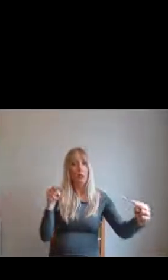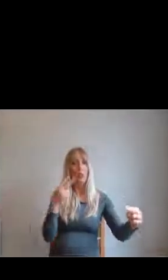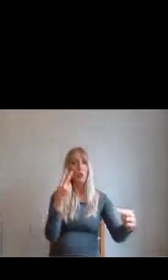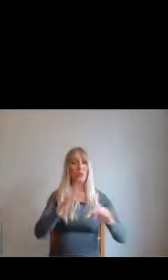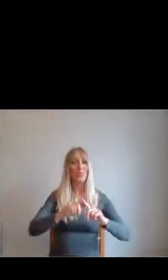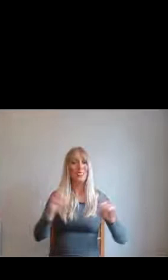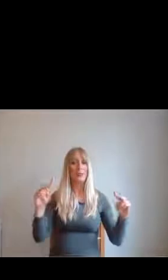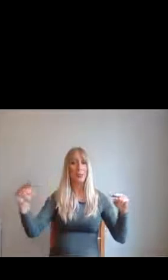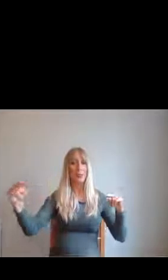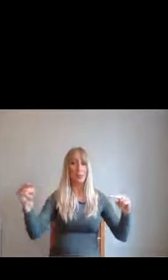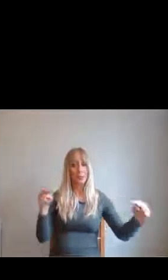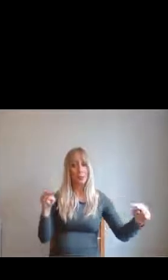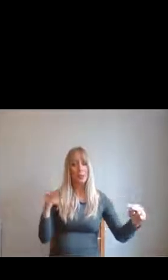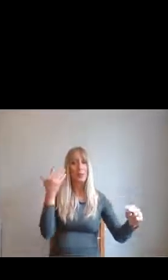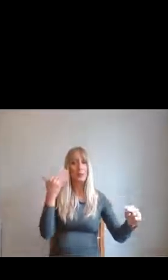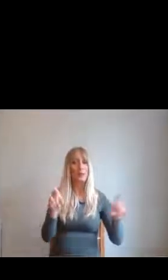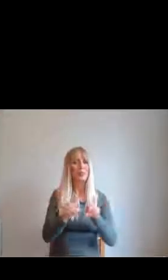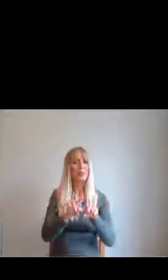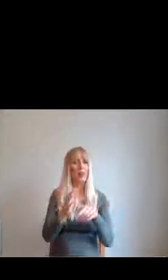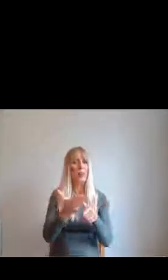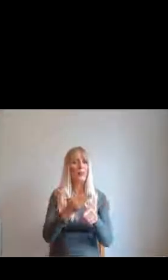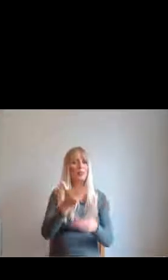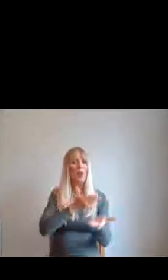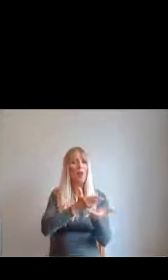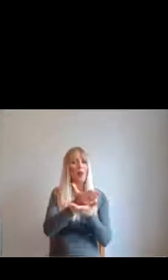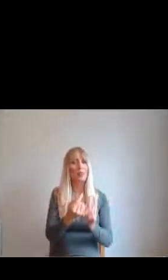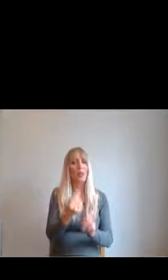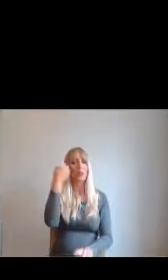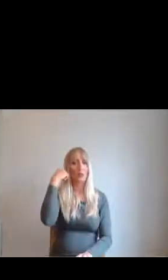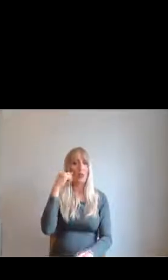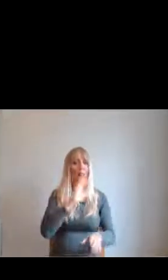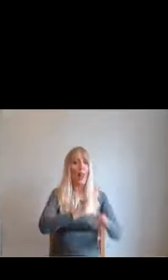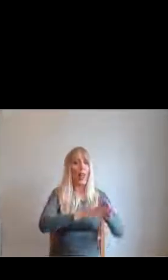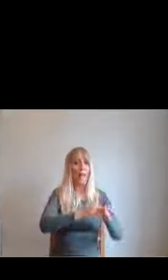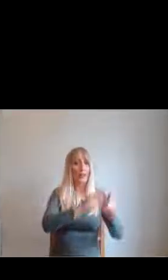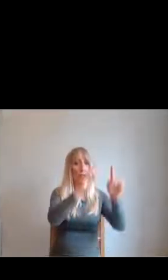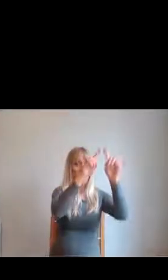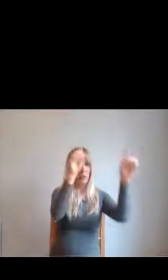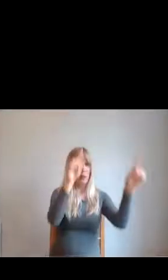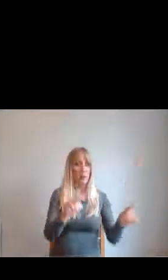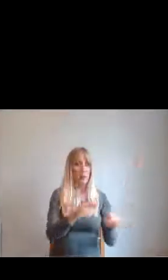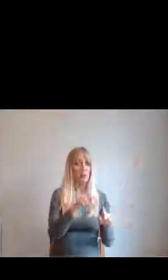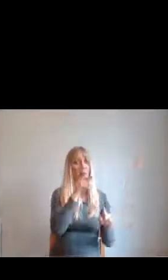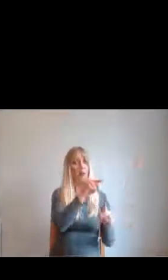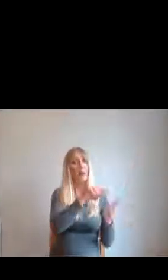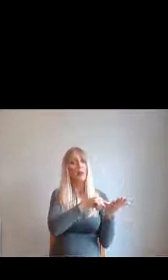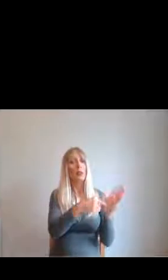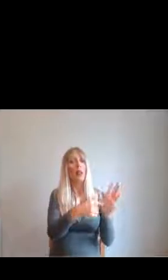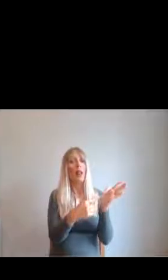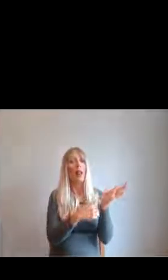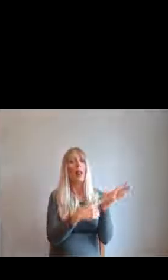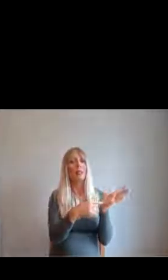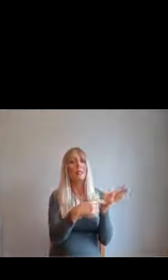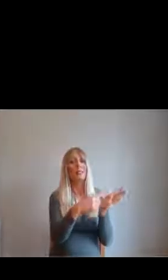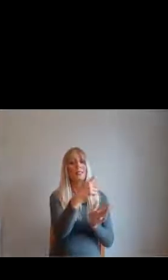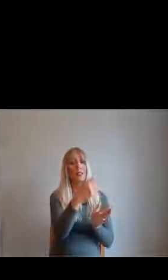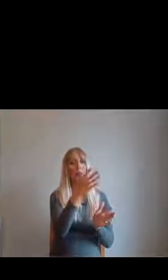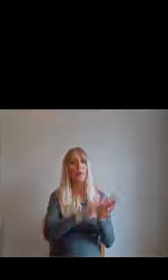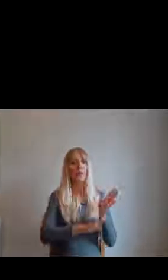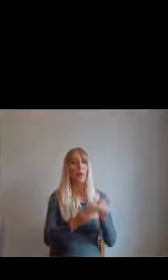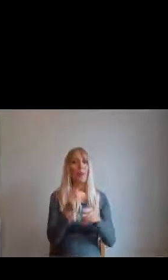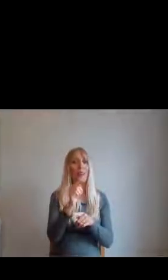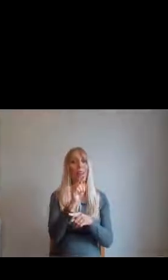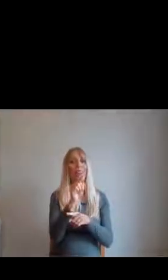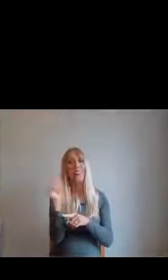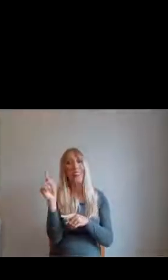at supplementary consultation. So starting with the image on the left, we're looking at the Lower Thames crossing from the east